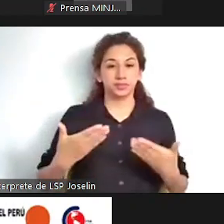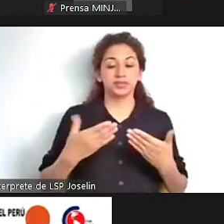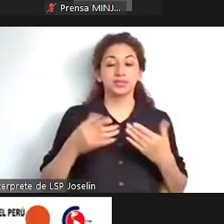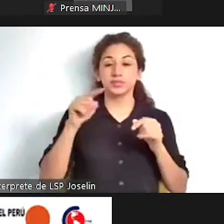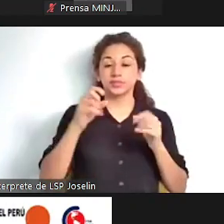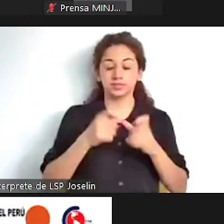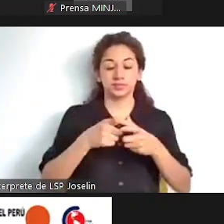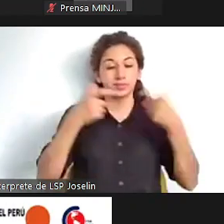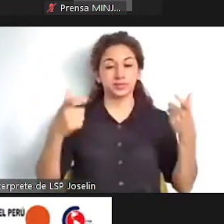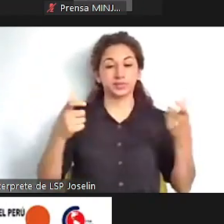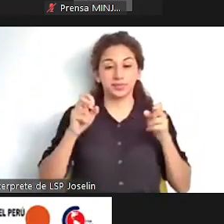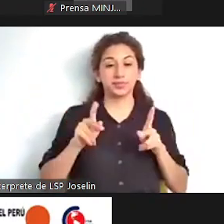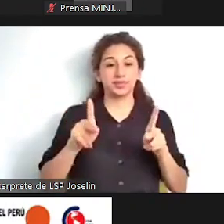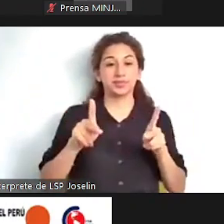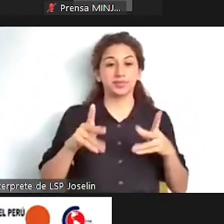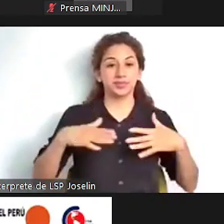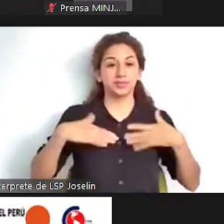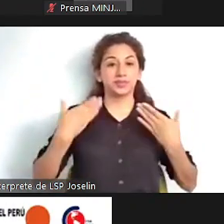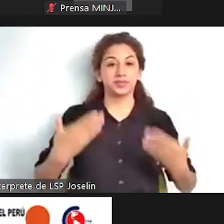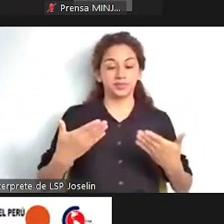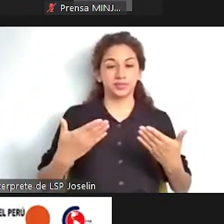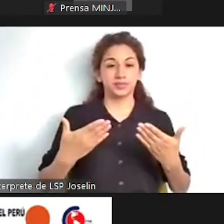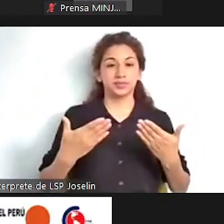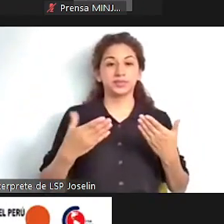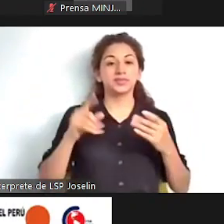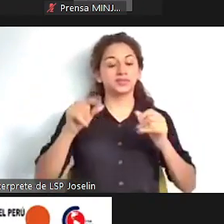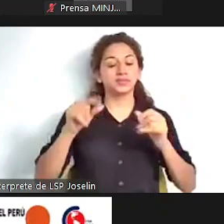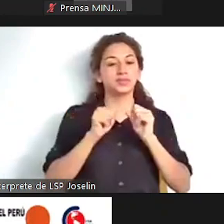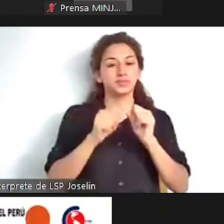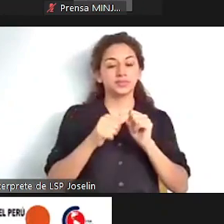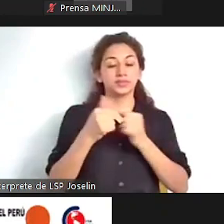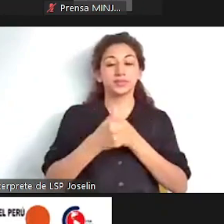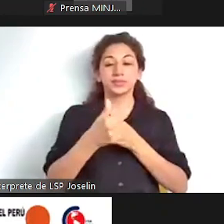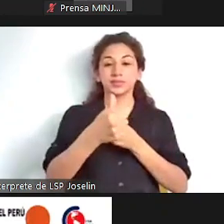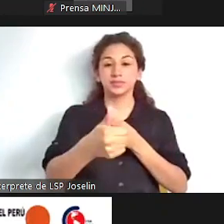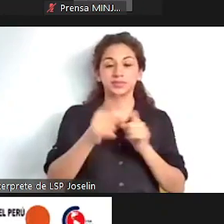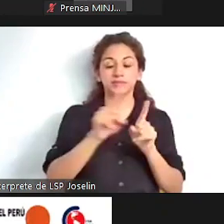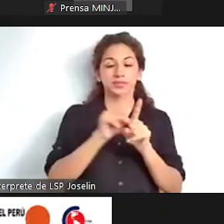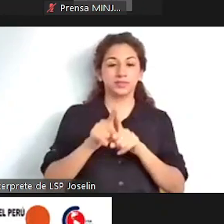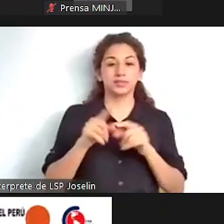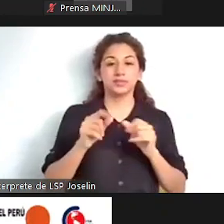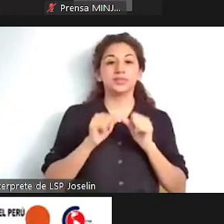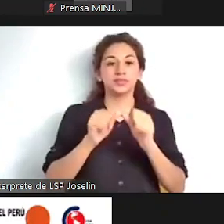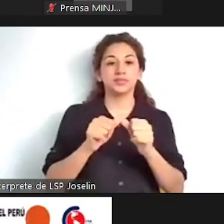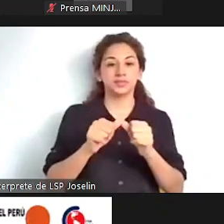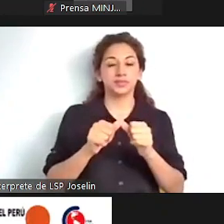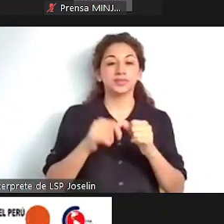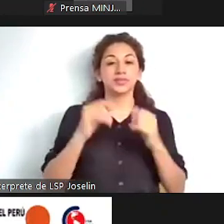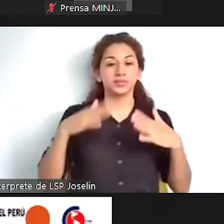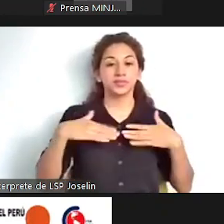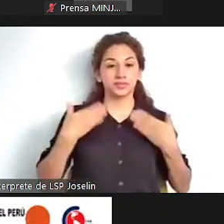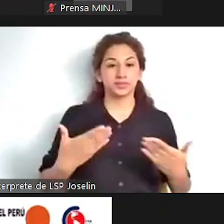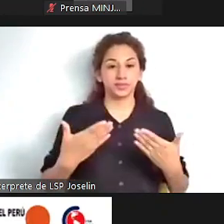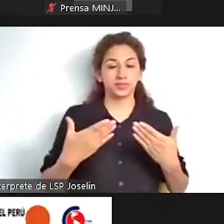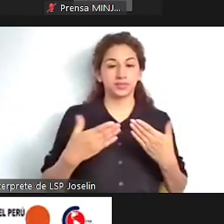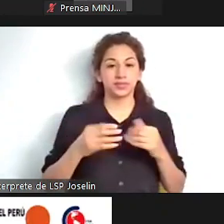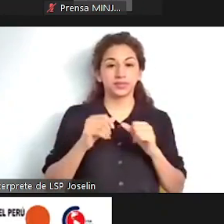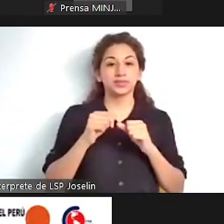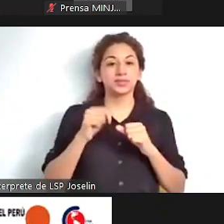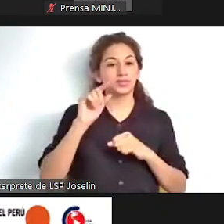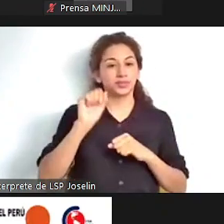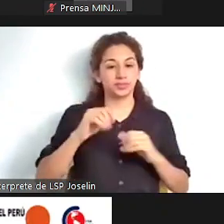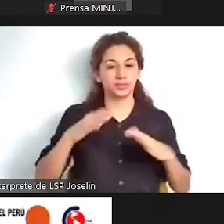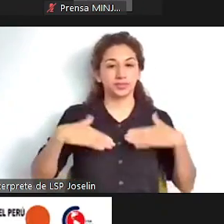event is it's a great opportunity to reflect on the follow-up and the implementation of the plan because as was